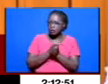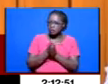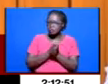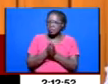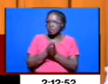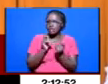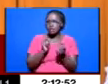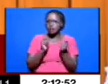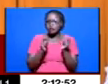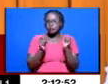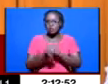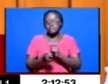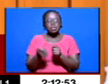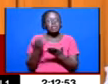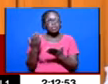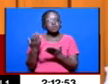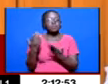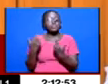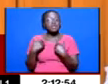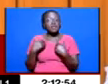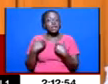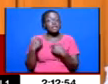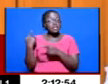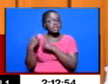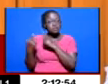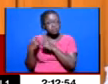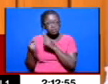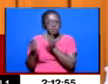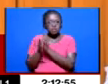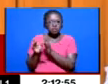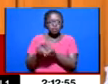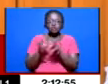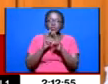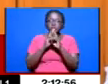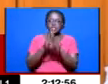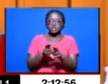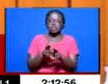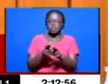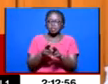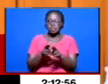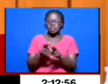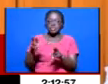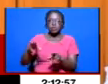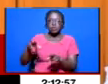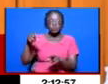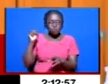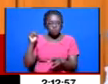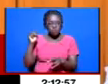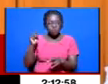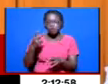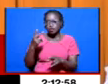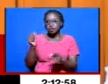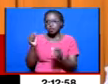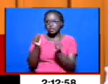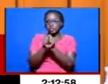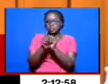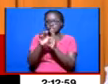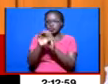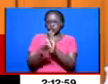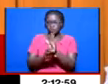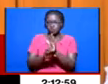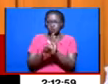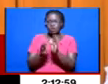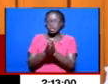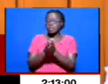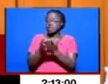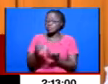amendments that we had gone through, and the result was the 2010 Constitution, and in